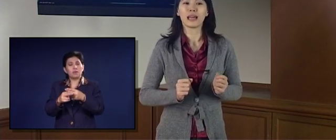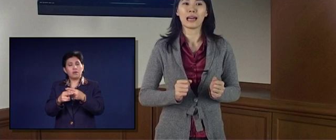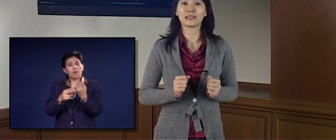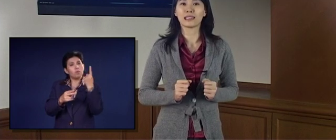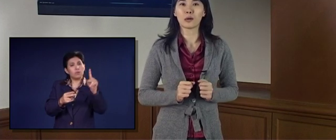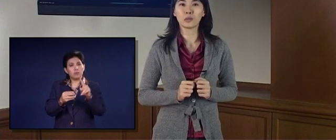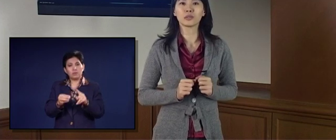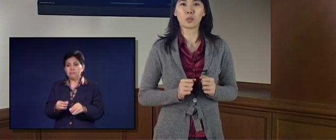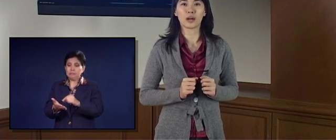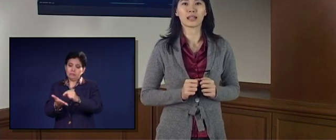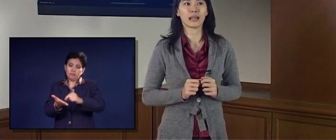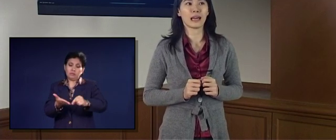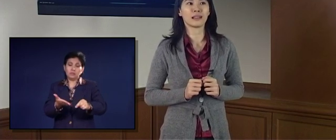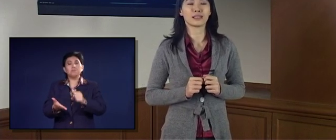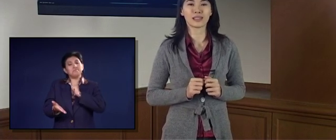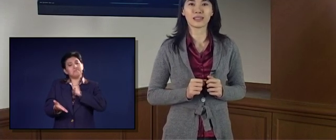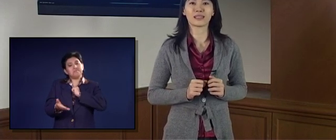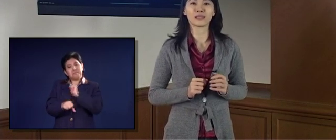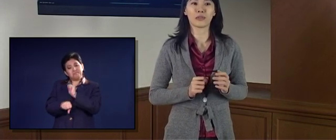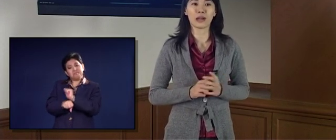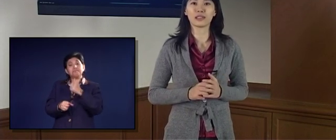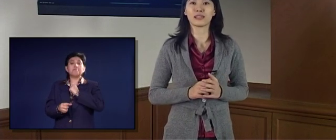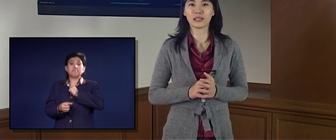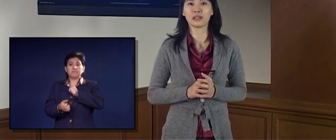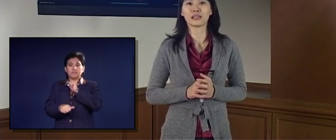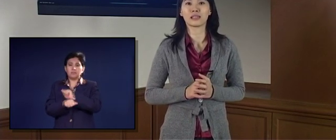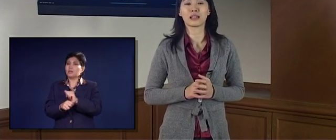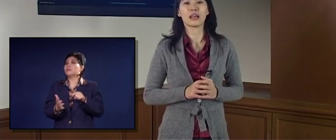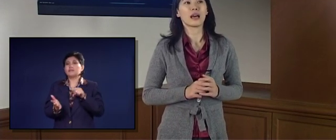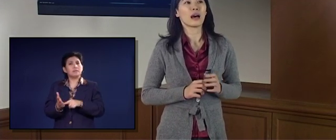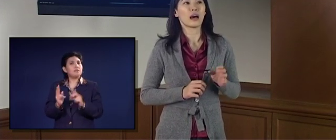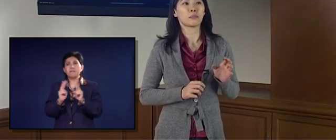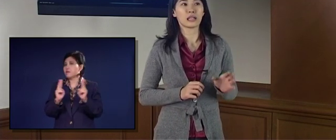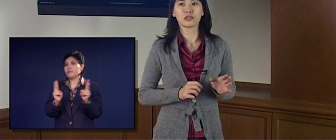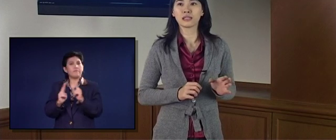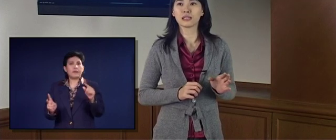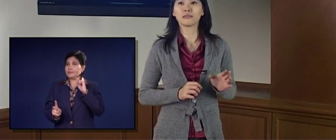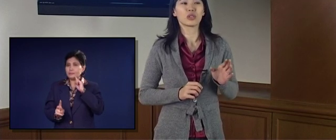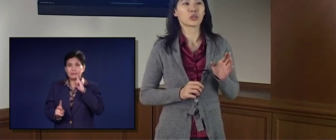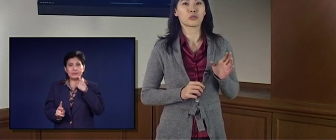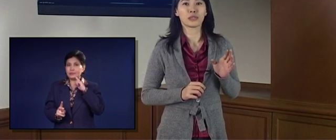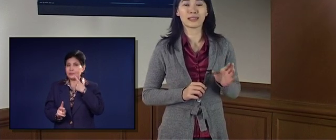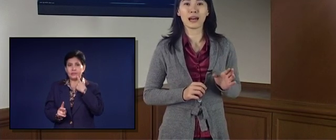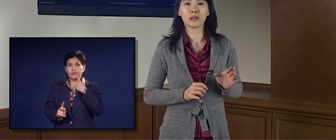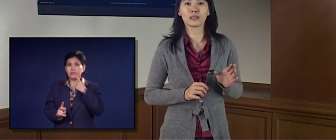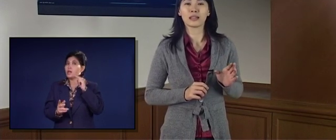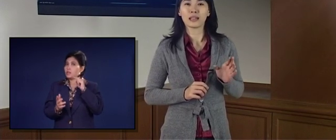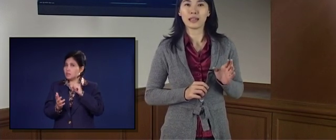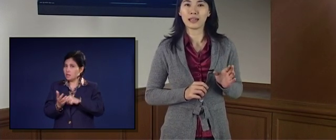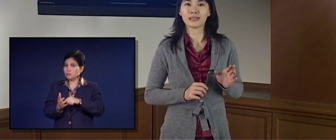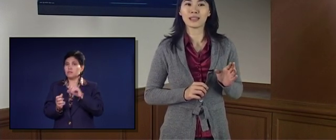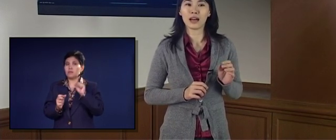put as their own work, and this is very serious. A plagiarism could